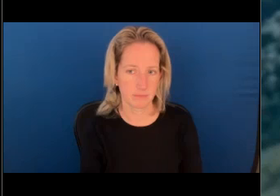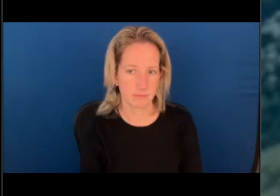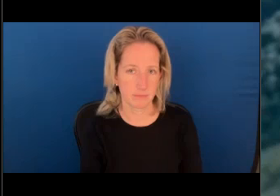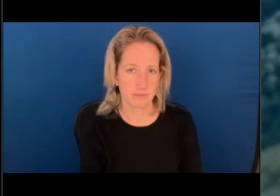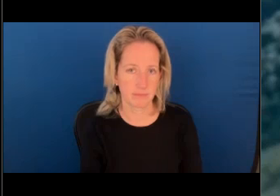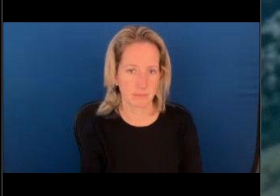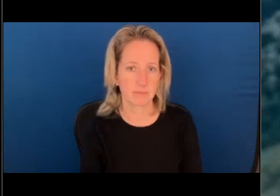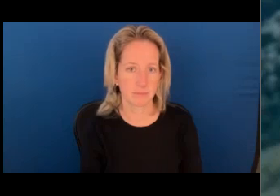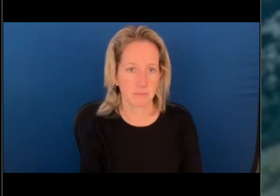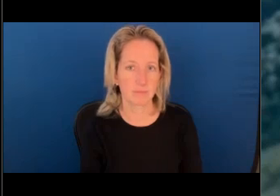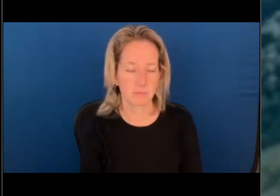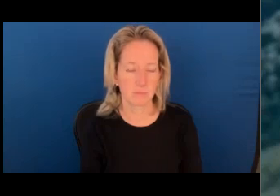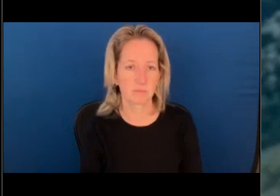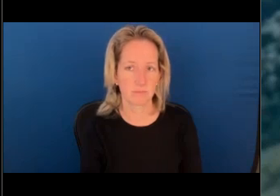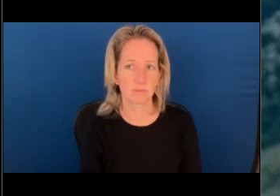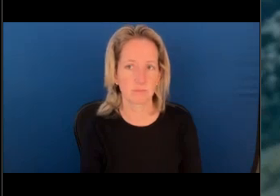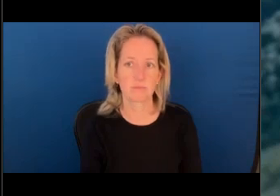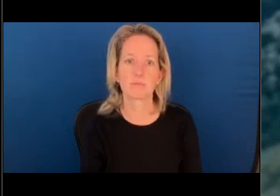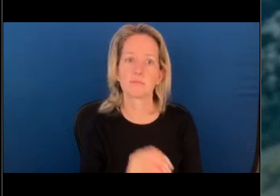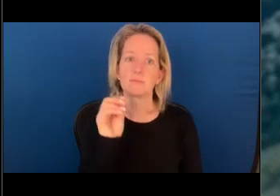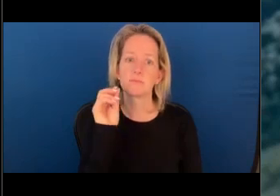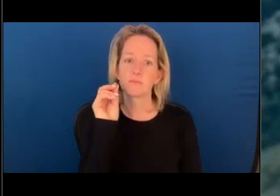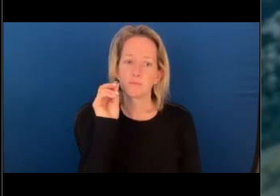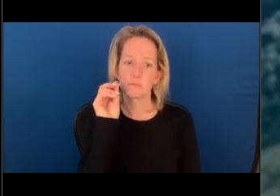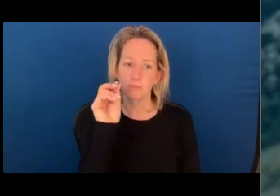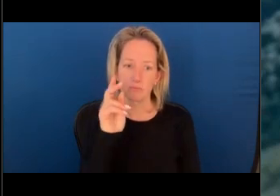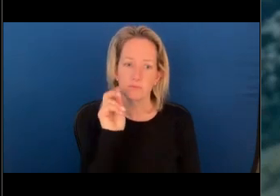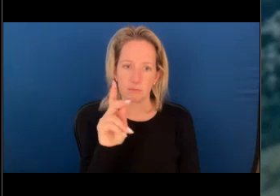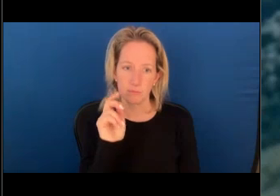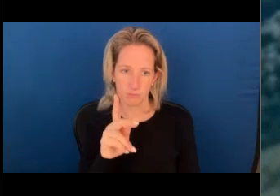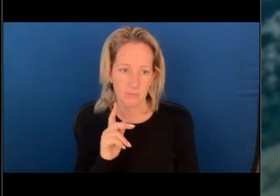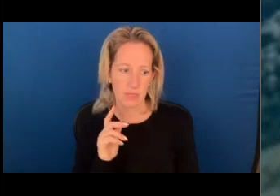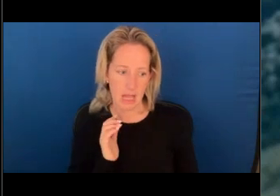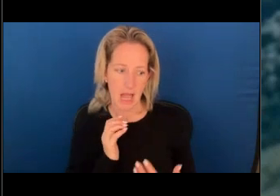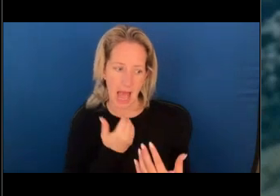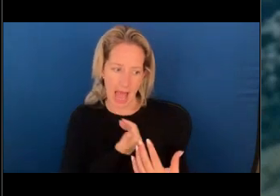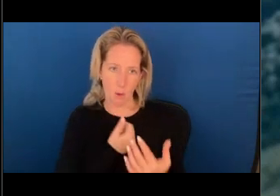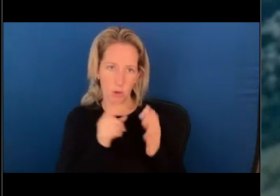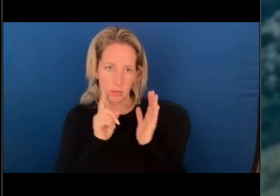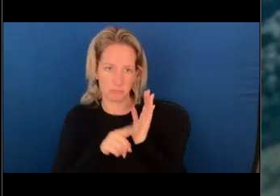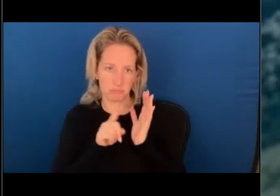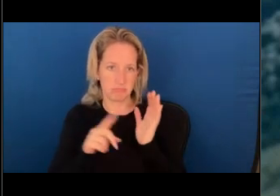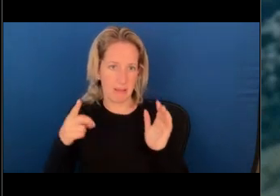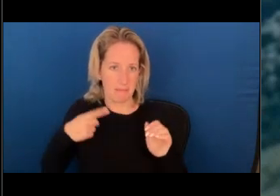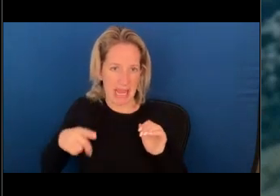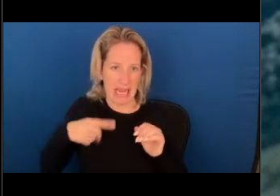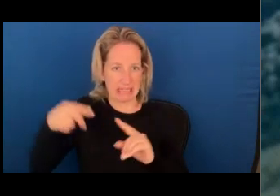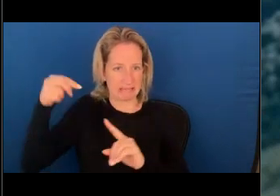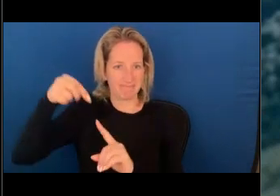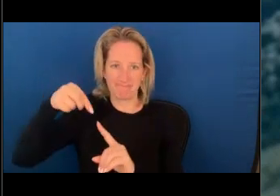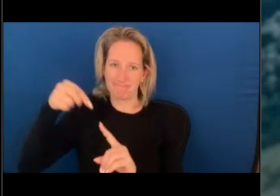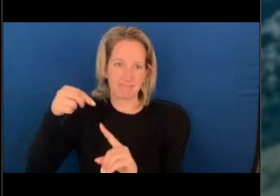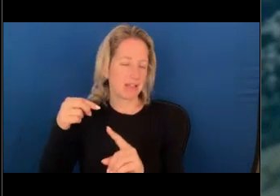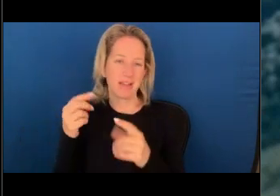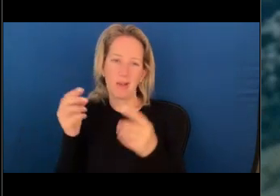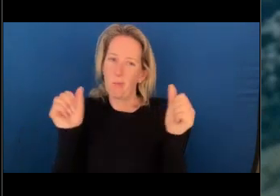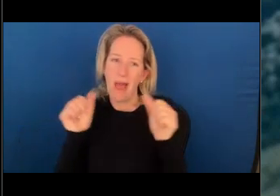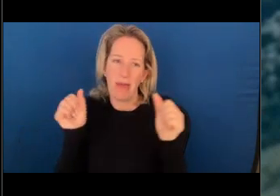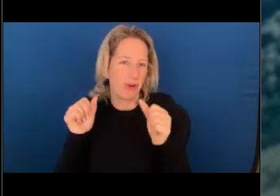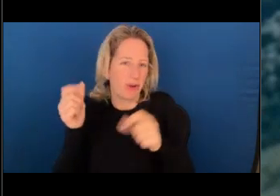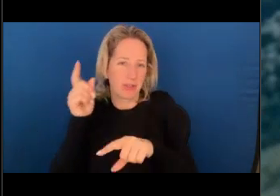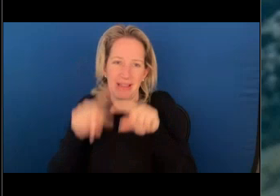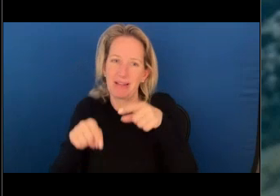Okay, we're a 3-season operation, and in the wintertime in Maine, it's not really conducive to do much